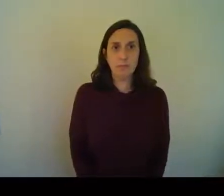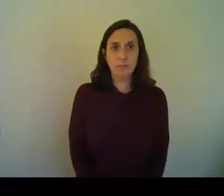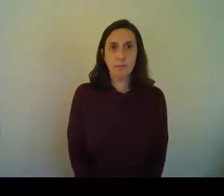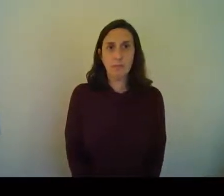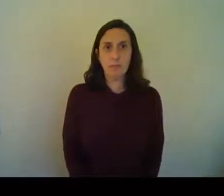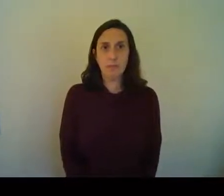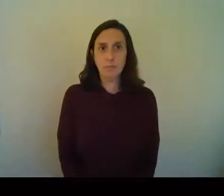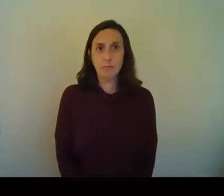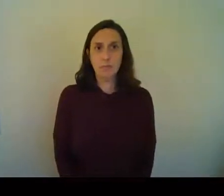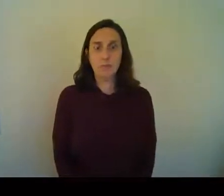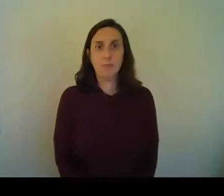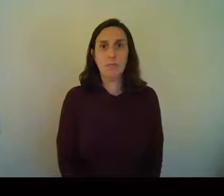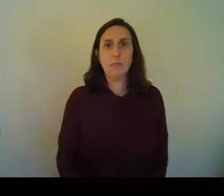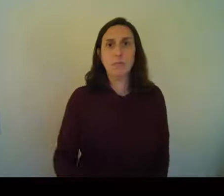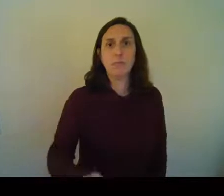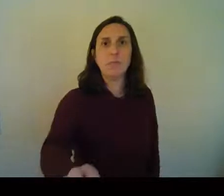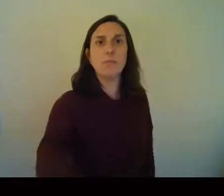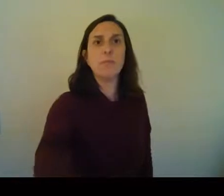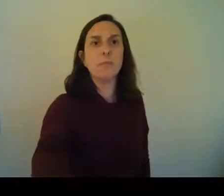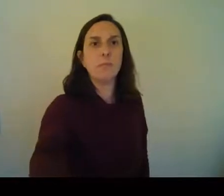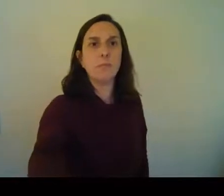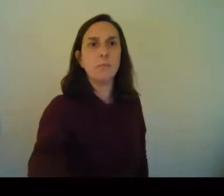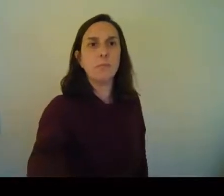And I want to go, well,